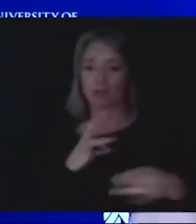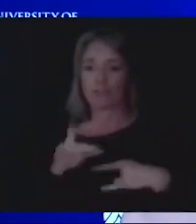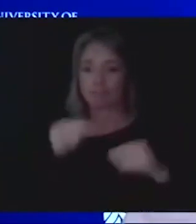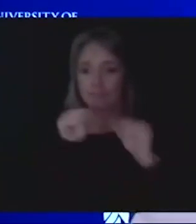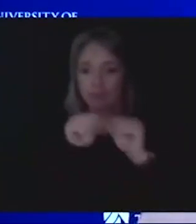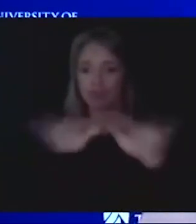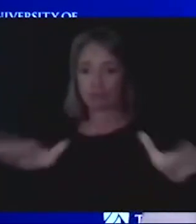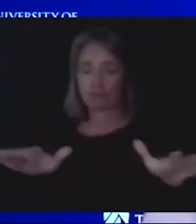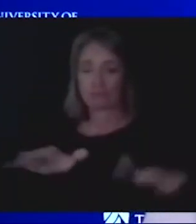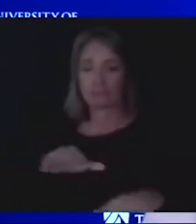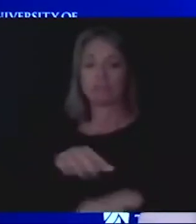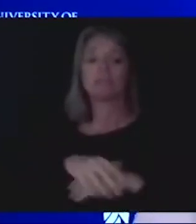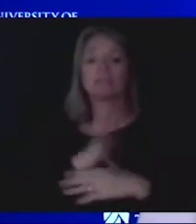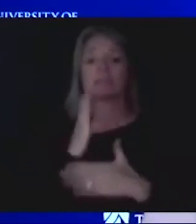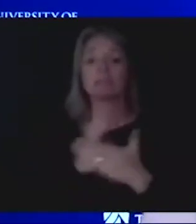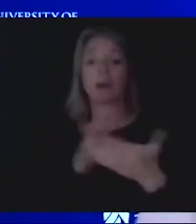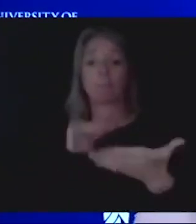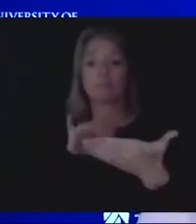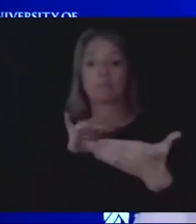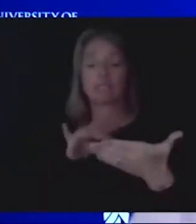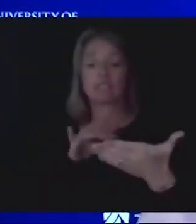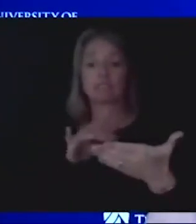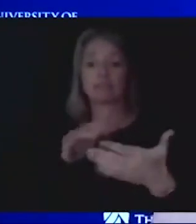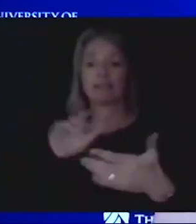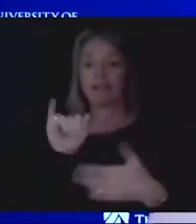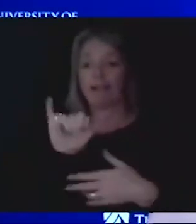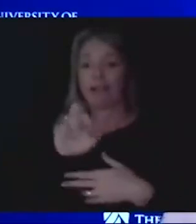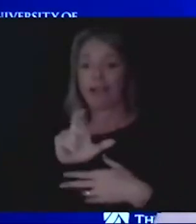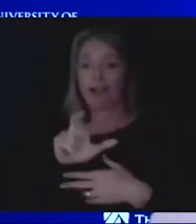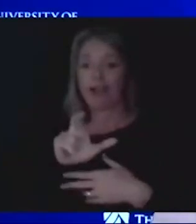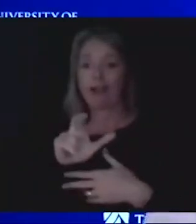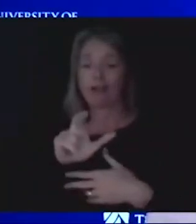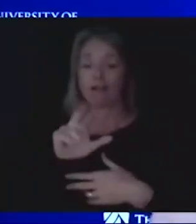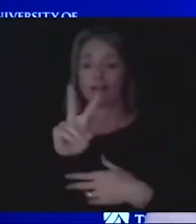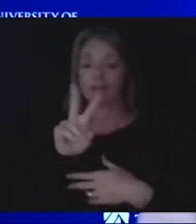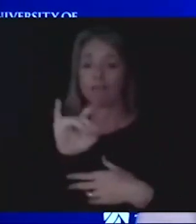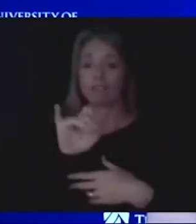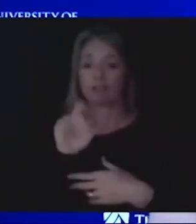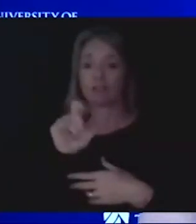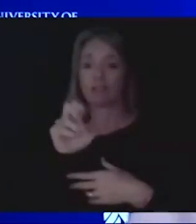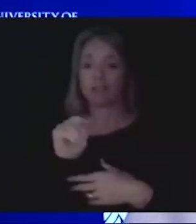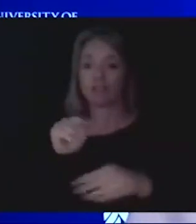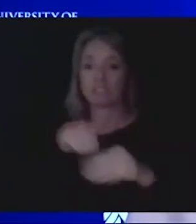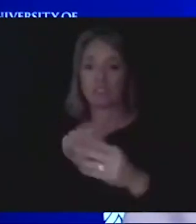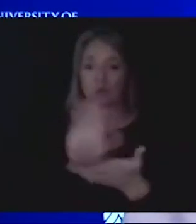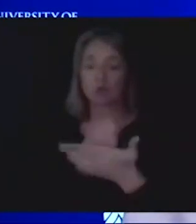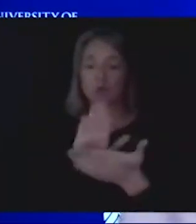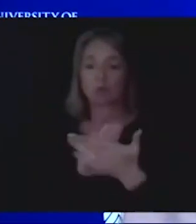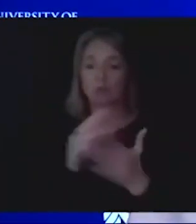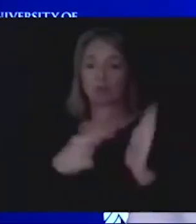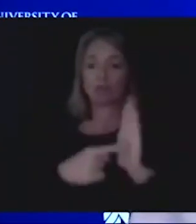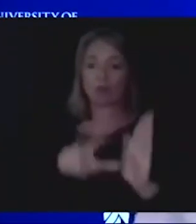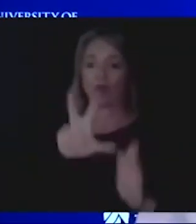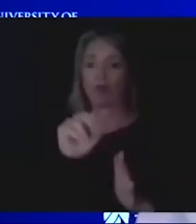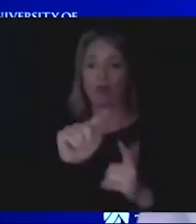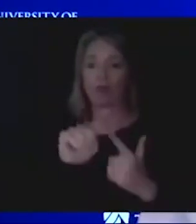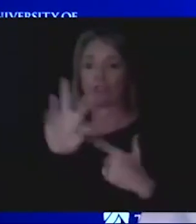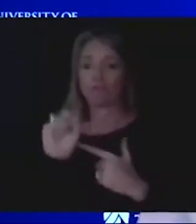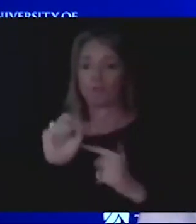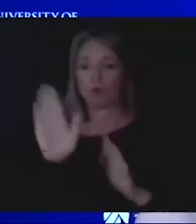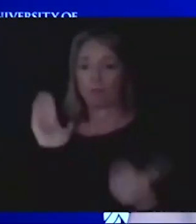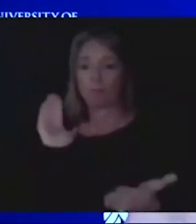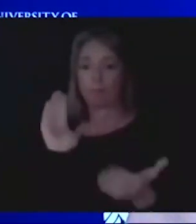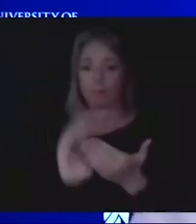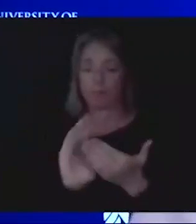at air ventilation and masking in schools in Georgia, and actually showed a 30 to 40% reduction in incidence rate of